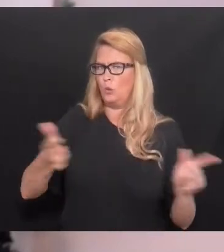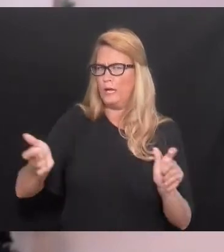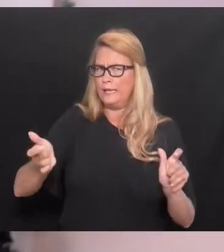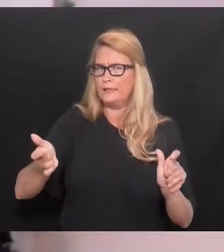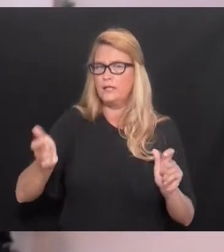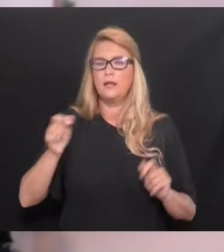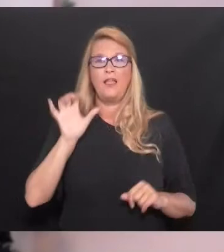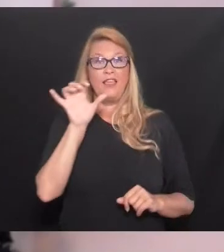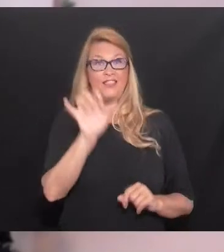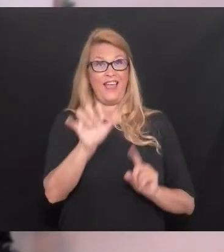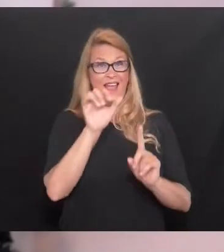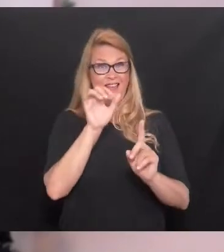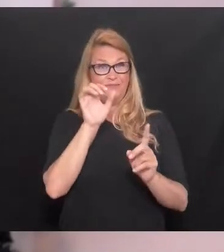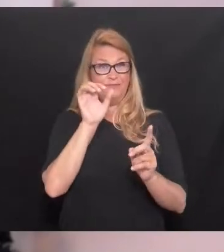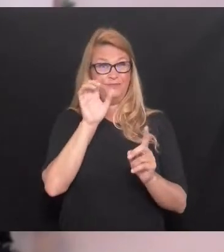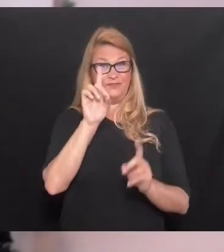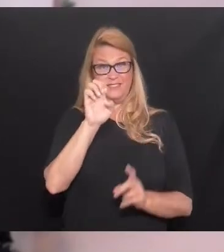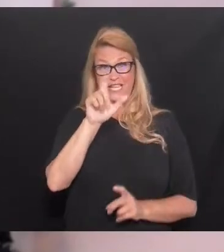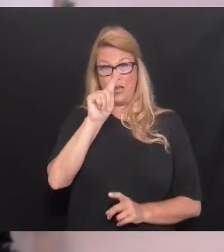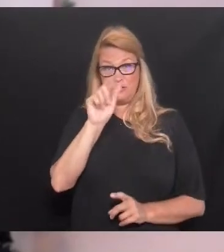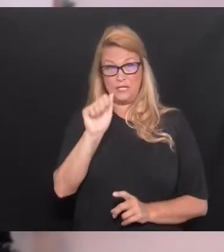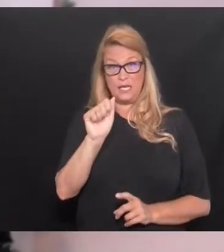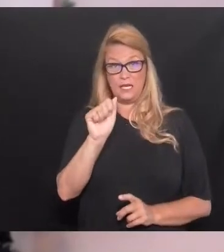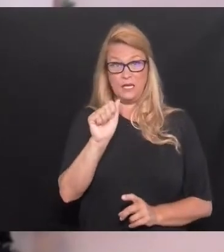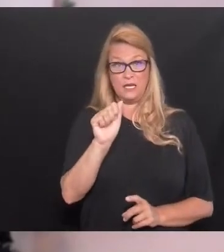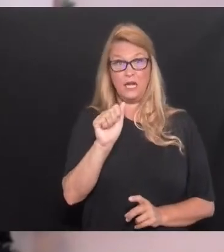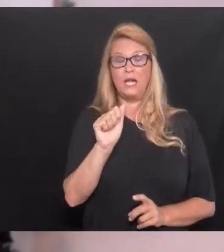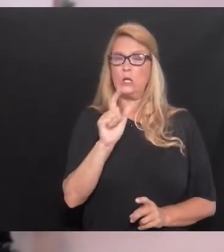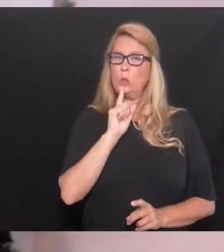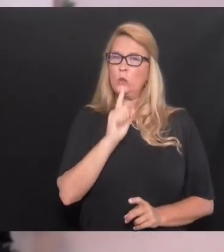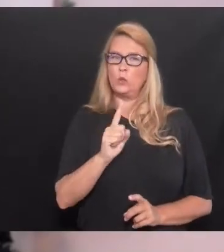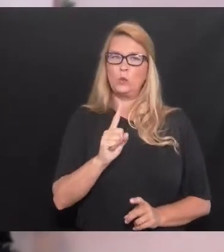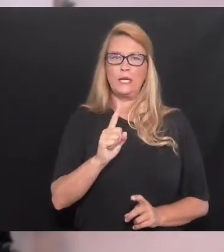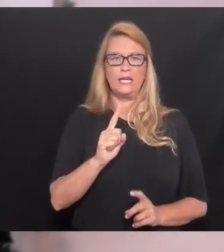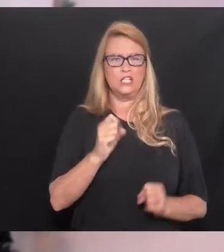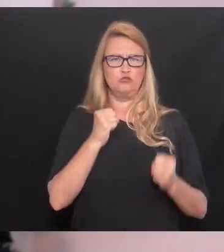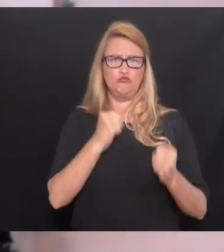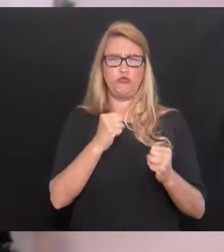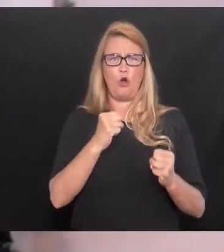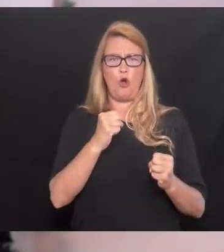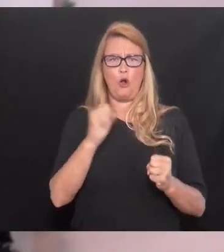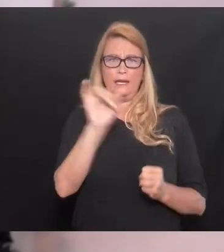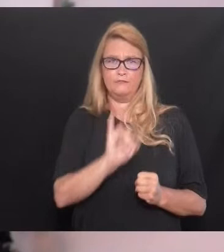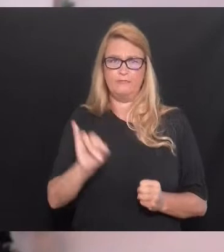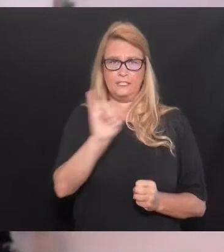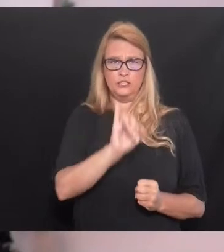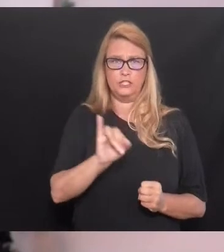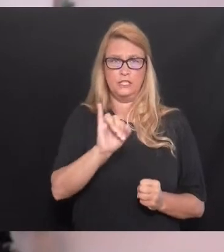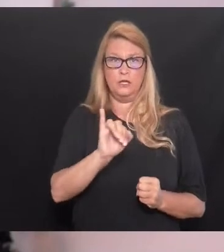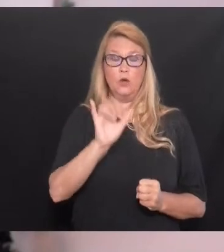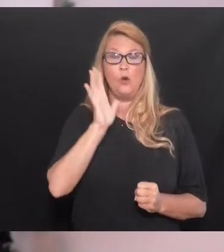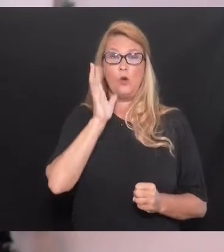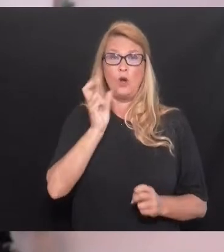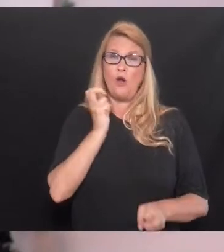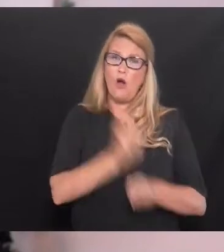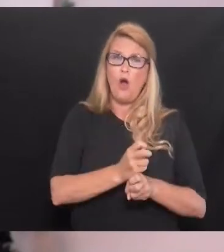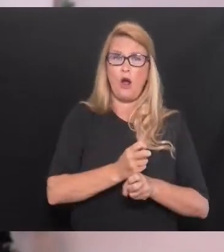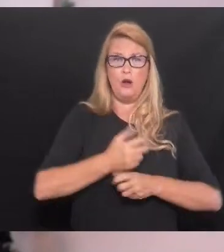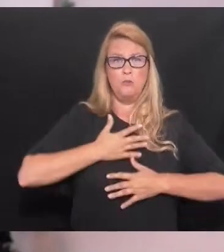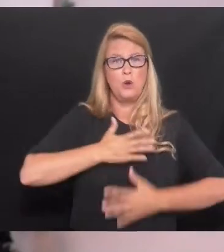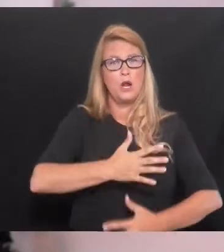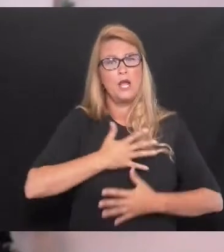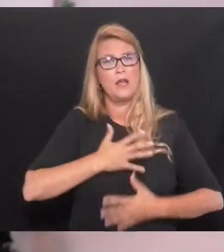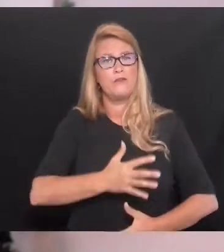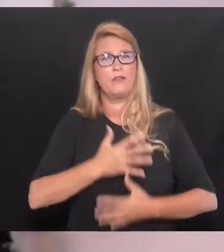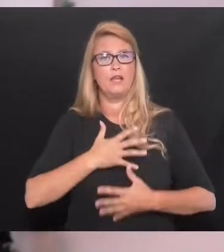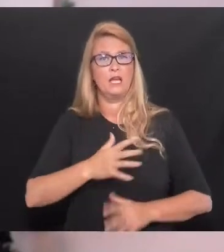the Delta variant has been found to be in much, much higher concentrations in the airways of people that are infected.